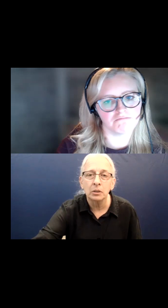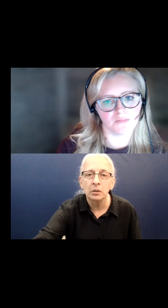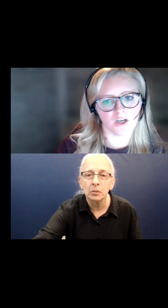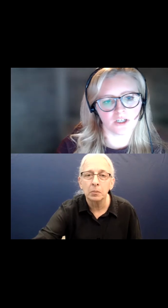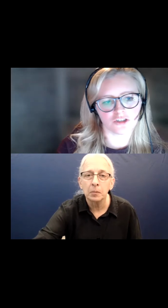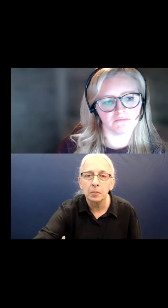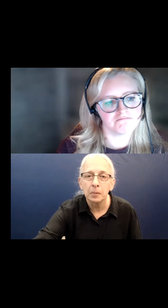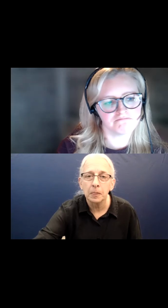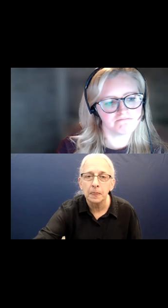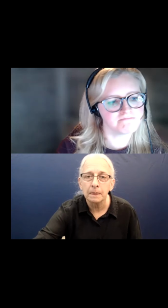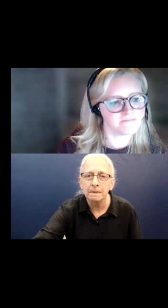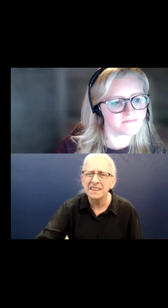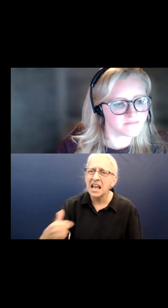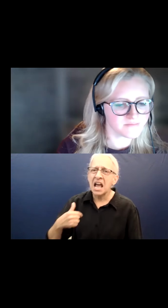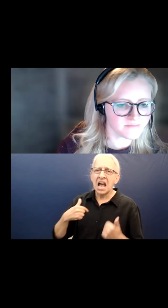that, I'm not sure.